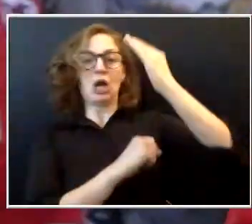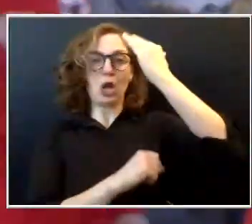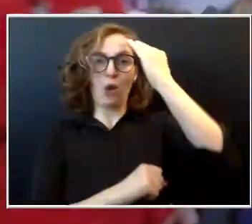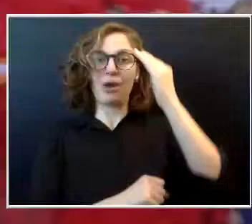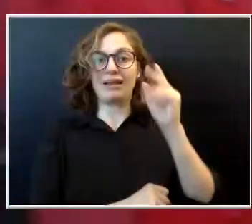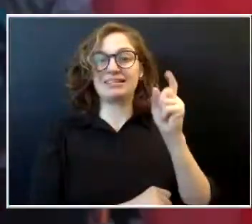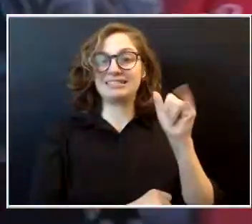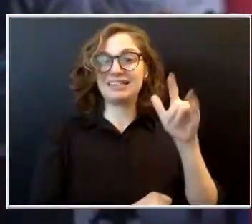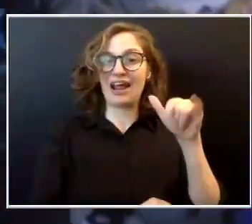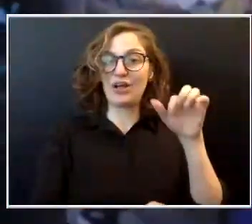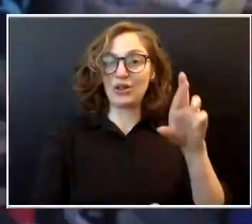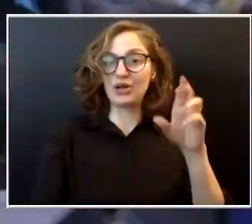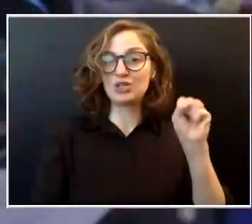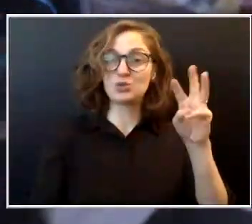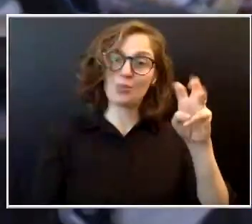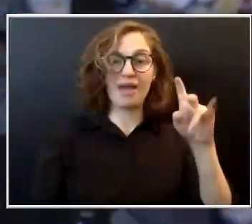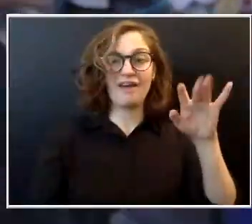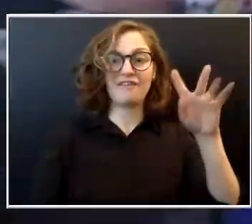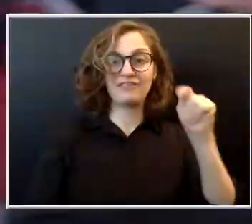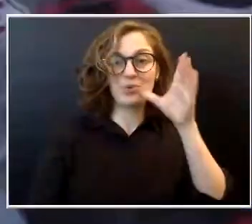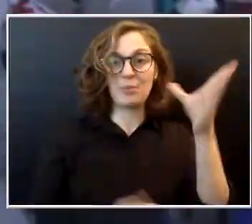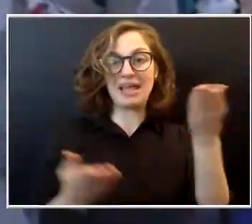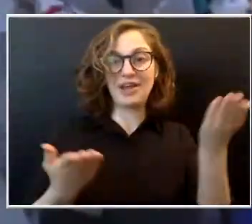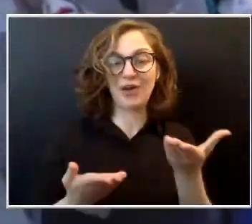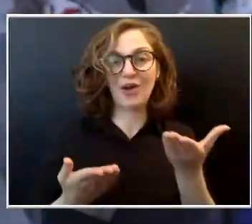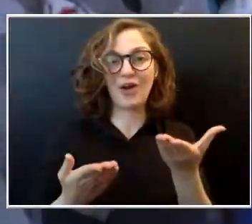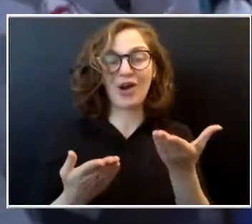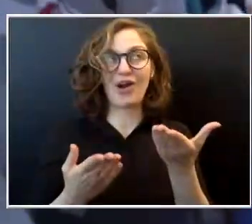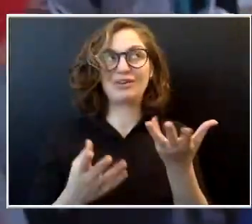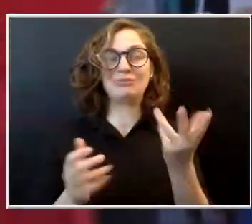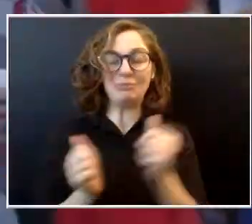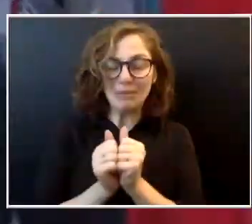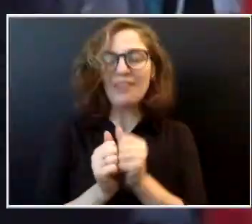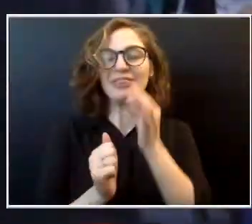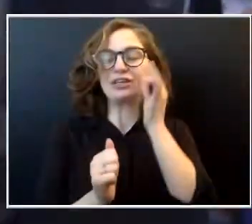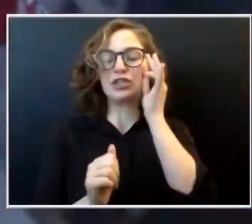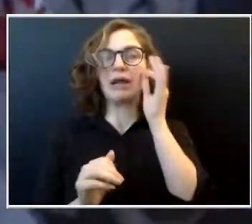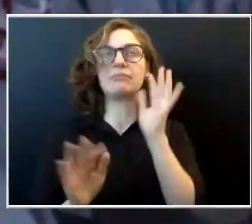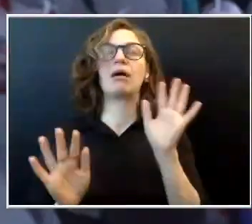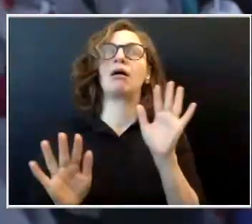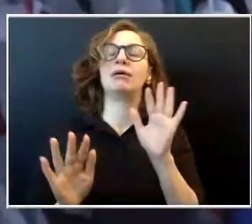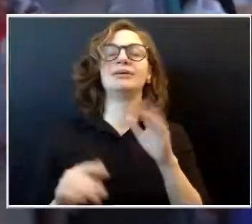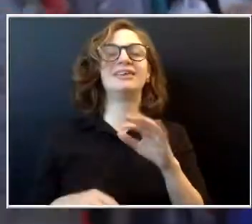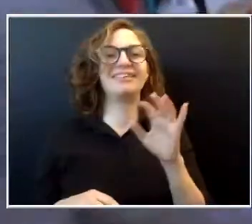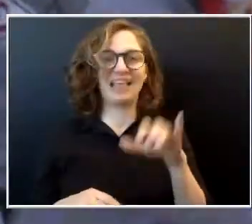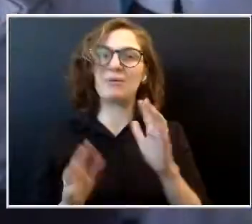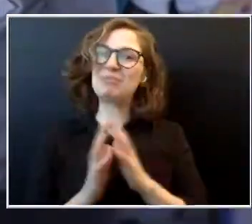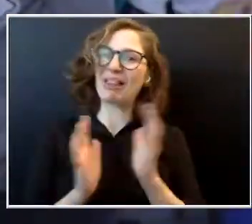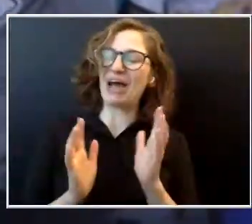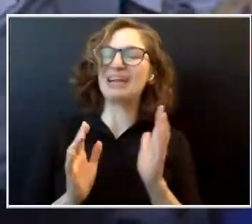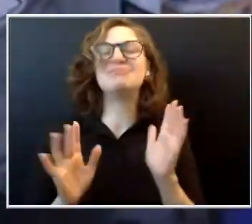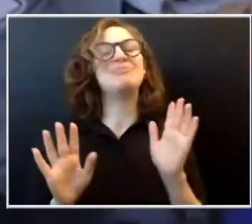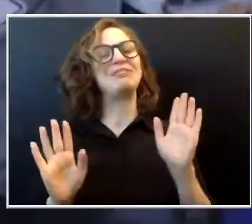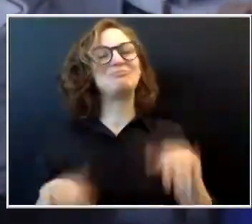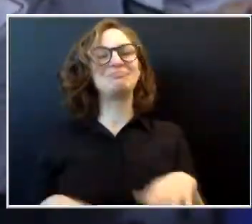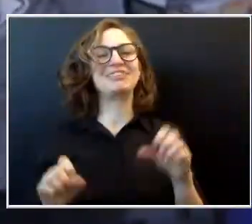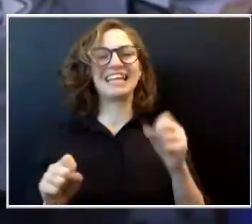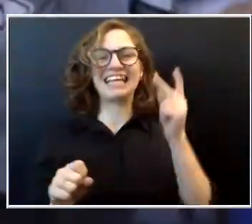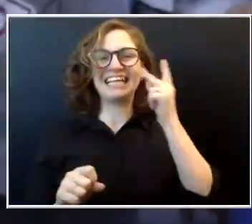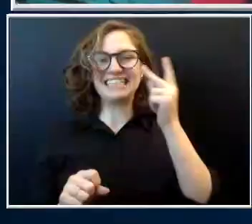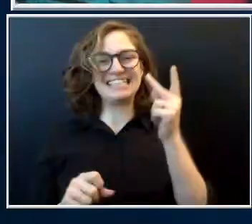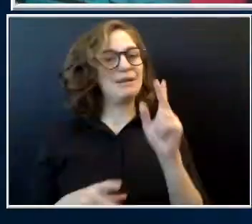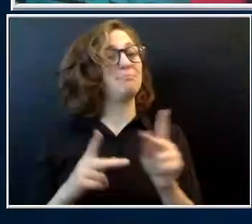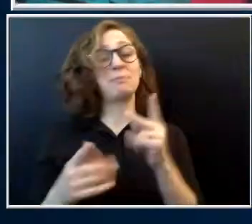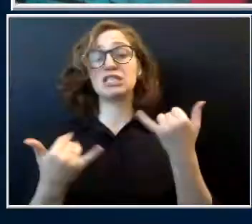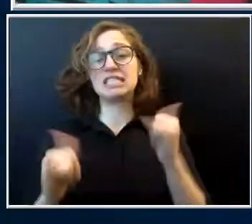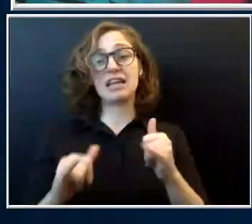addition to all their favorite superstars with the Chiefs. But you can see that's not going to slow down people from showing up today, that Taylor absolutely. Swift